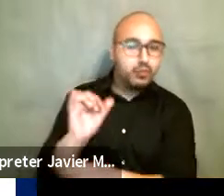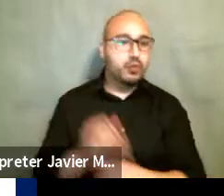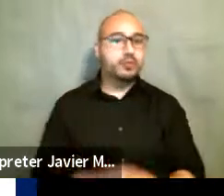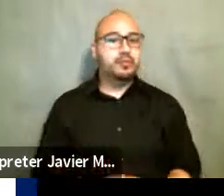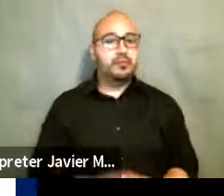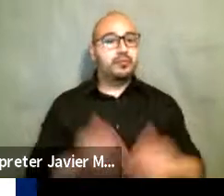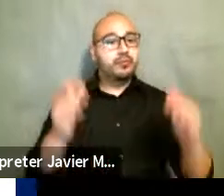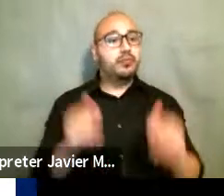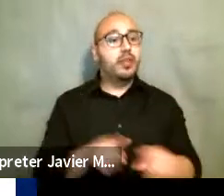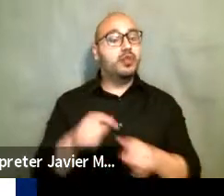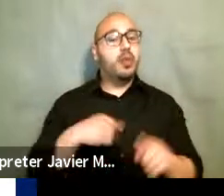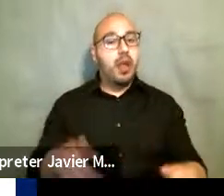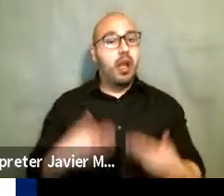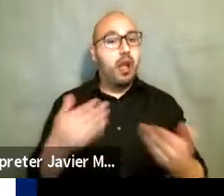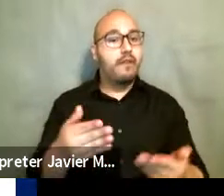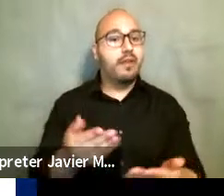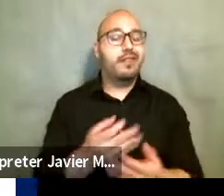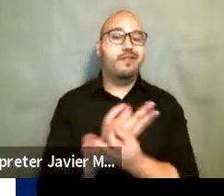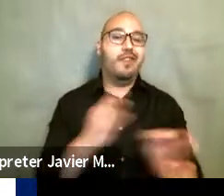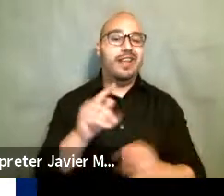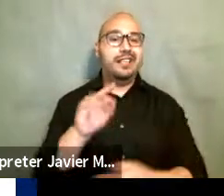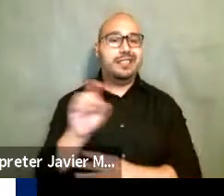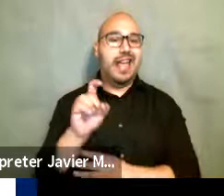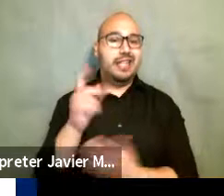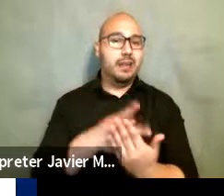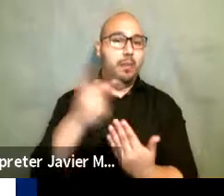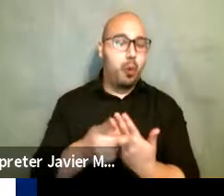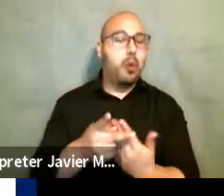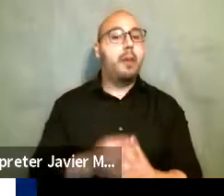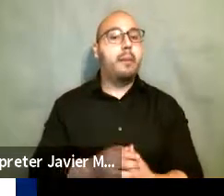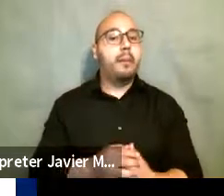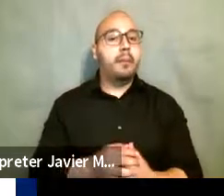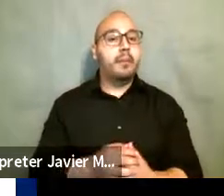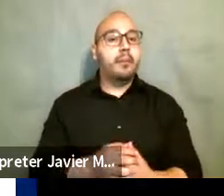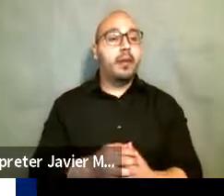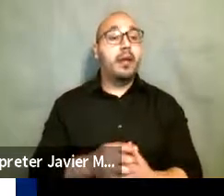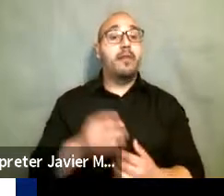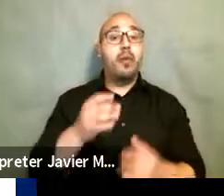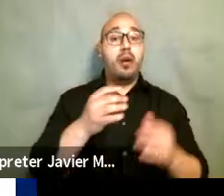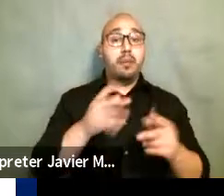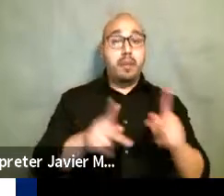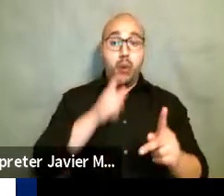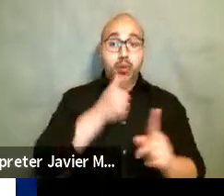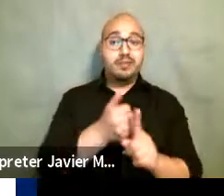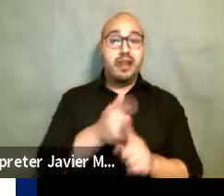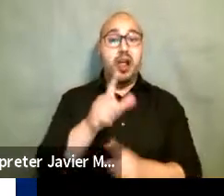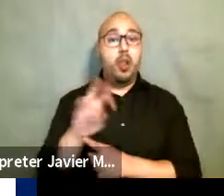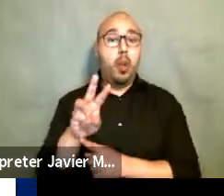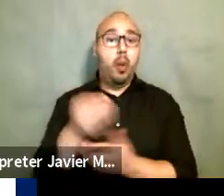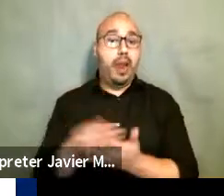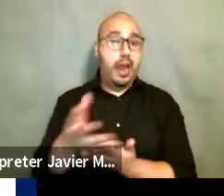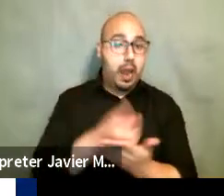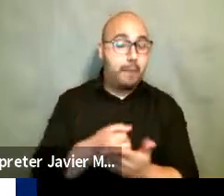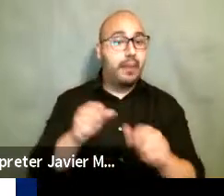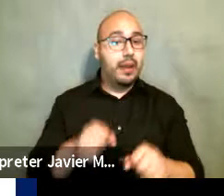Then we also offer a free tax program. So for individuals who are low income, they can bring in their